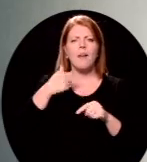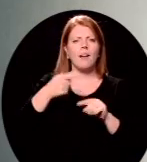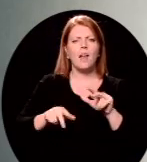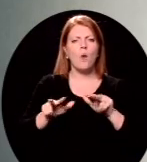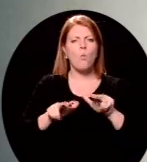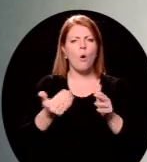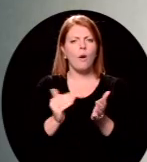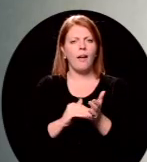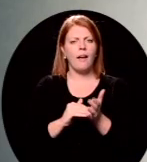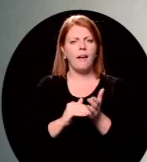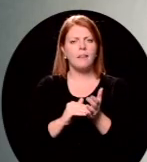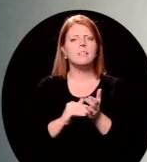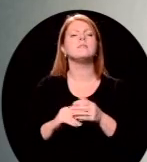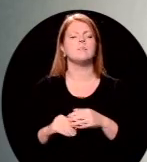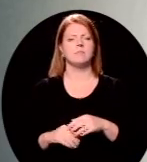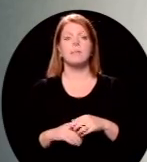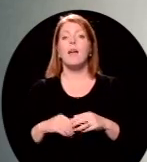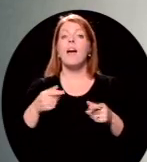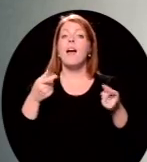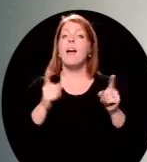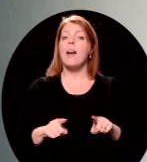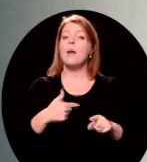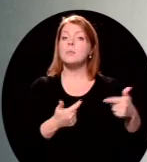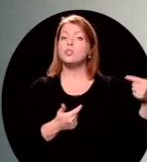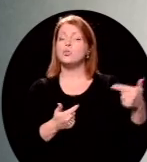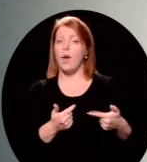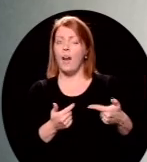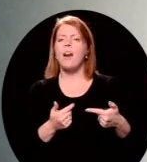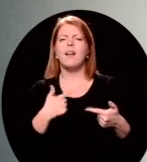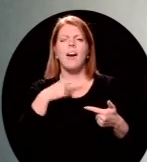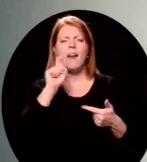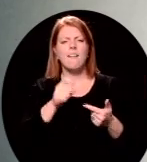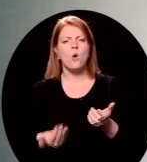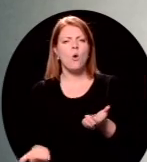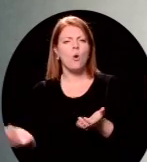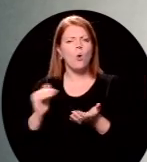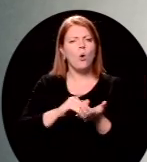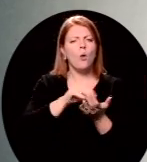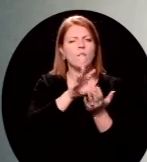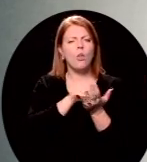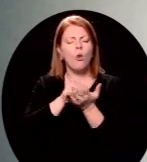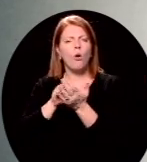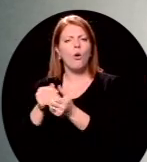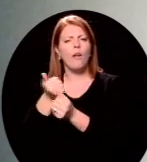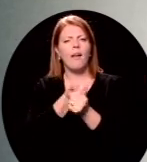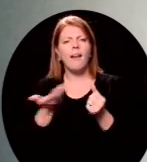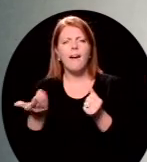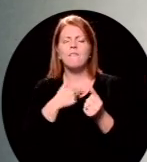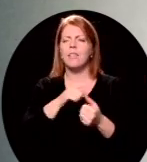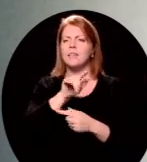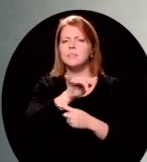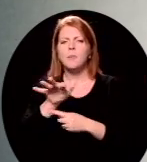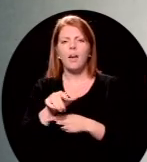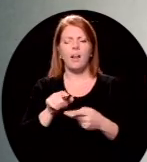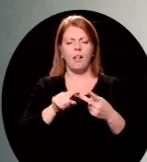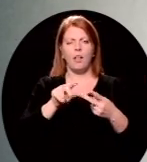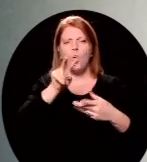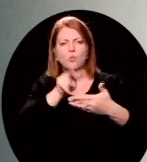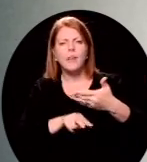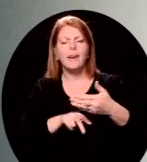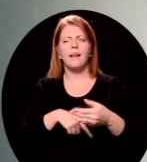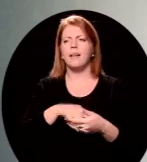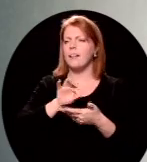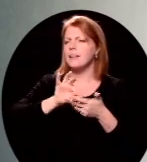again. After I was shot, I had to relearn everything again, how to spell, how to read,